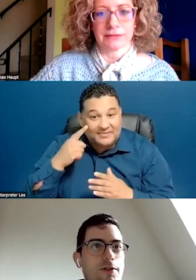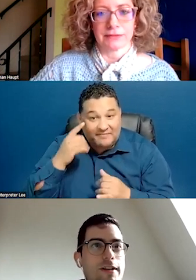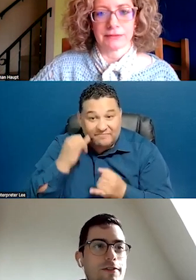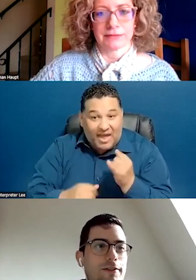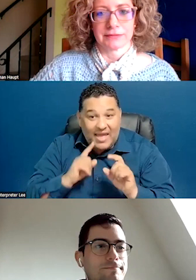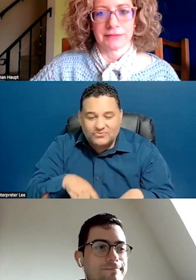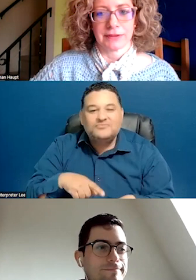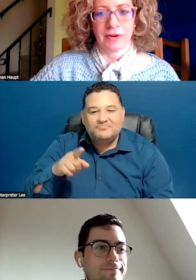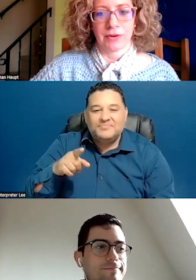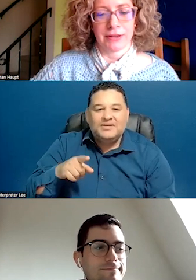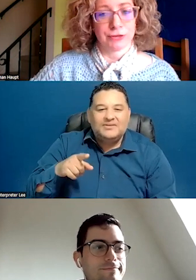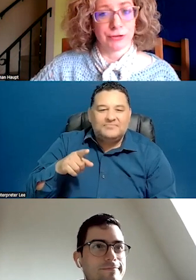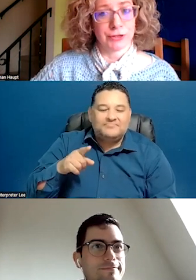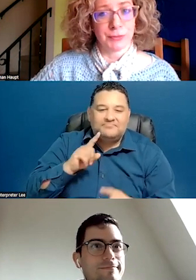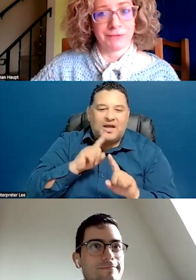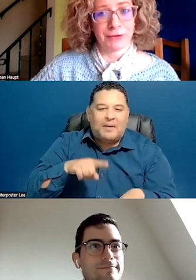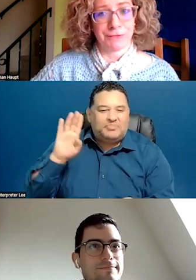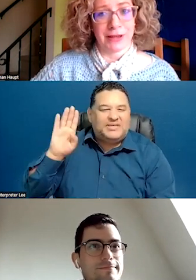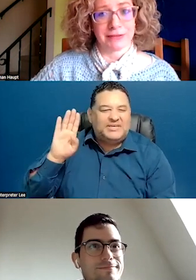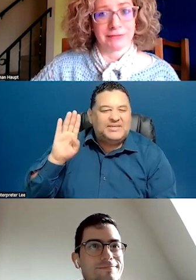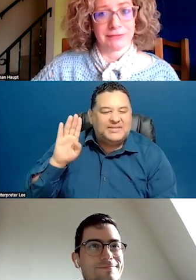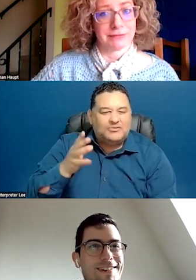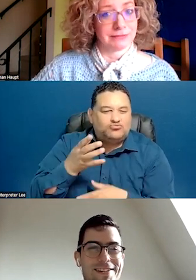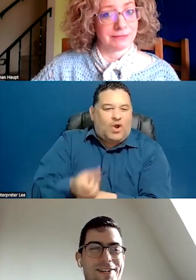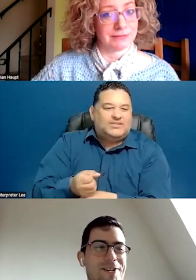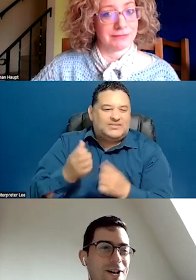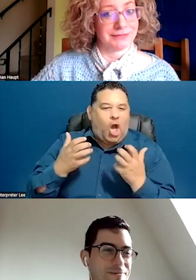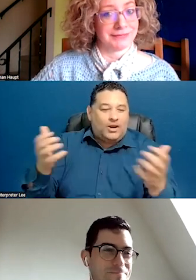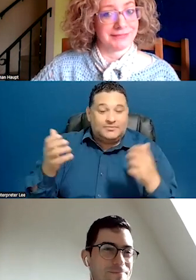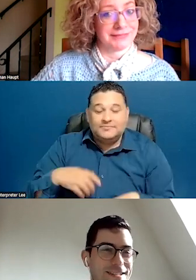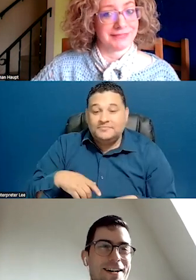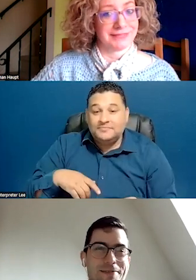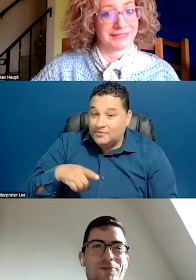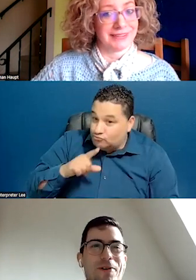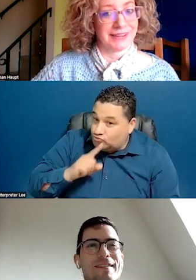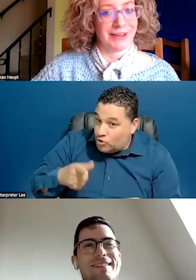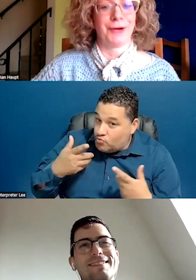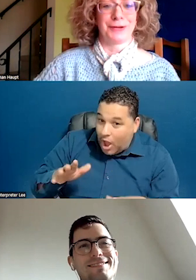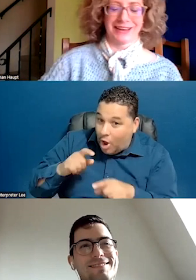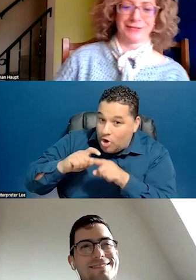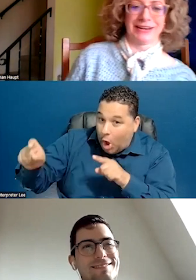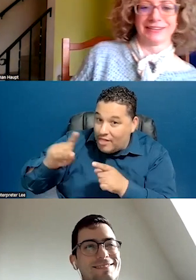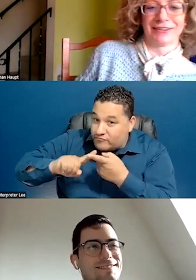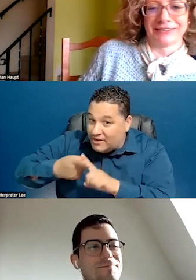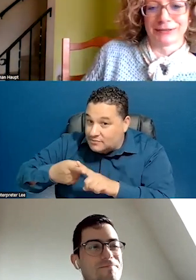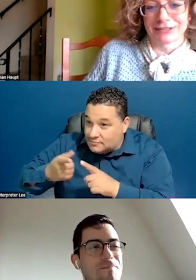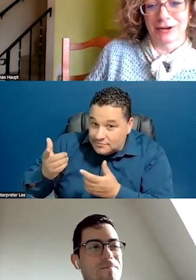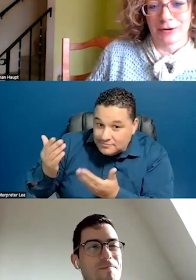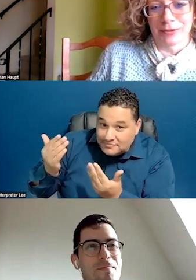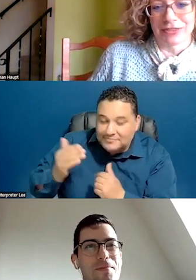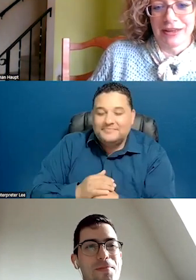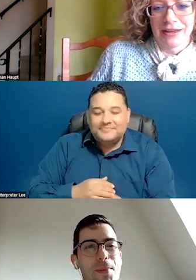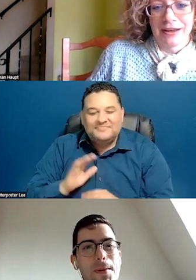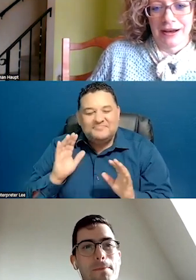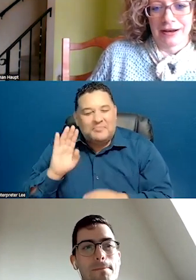trust the audience here. Okay. Sure you don't want to phone a friend? Yes, I'm sure. Okay, great. All right. Well, let's